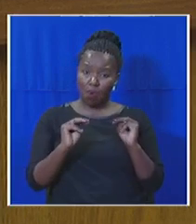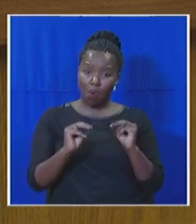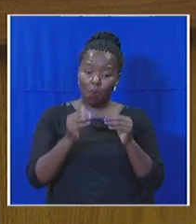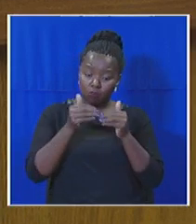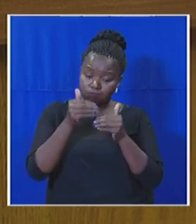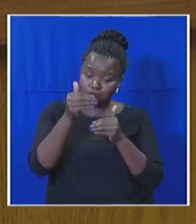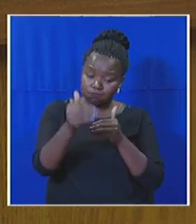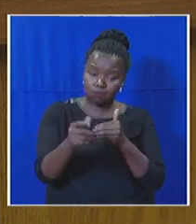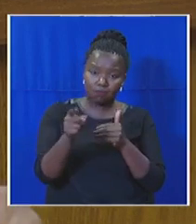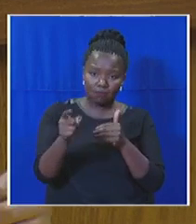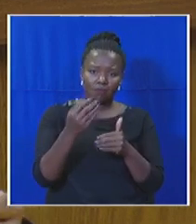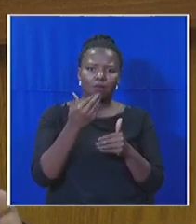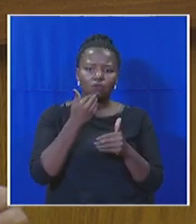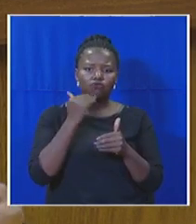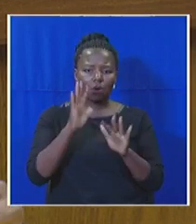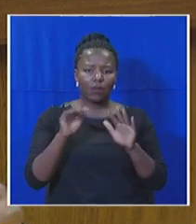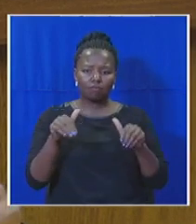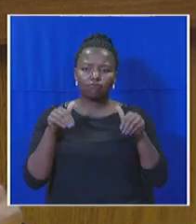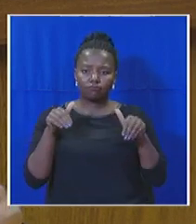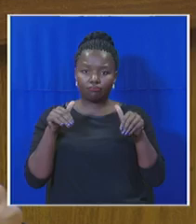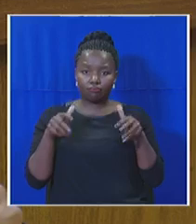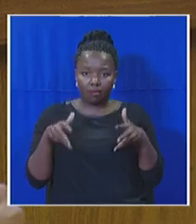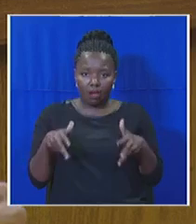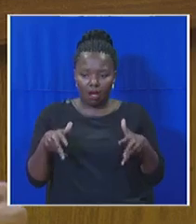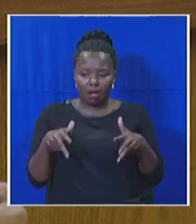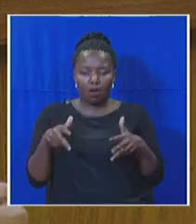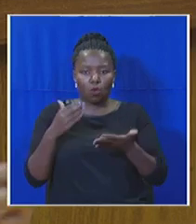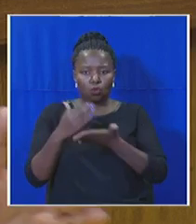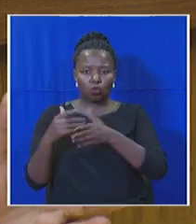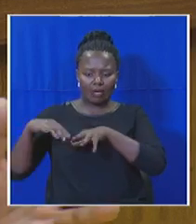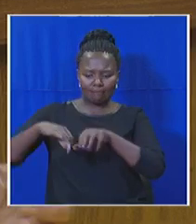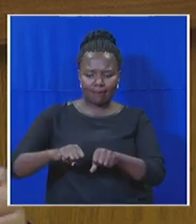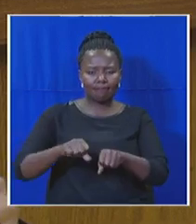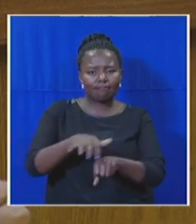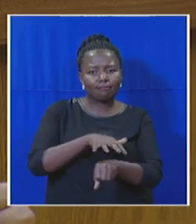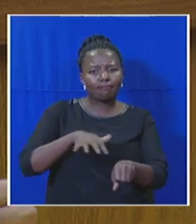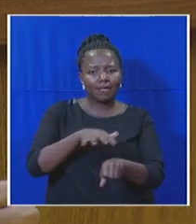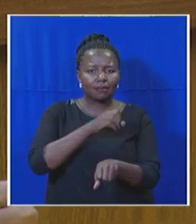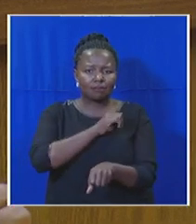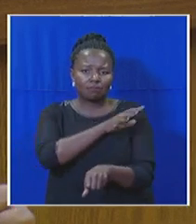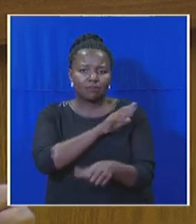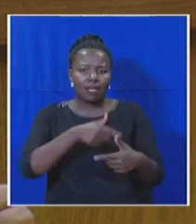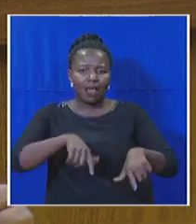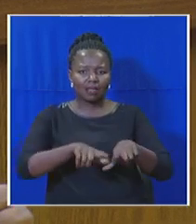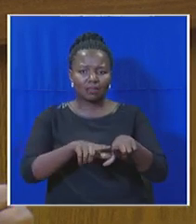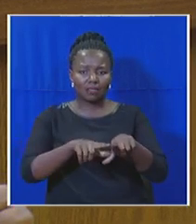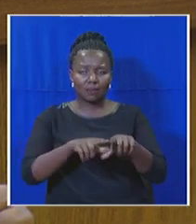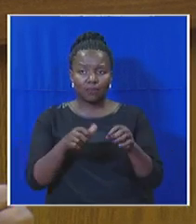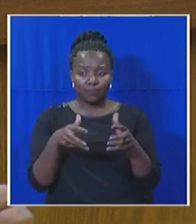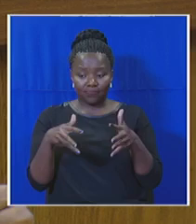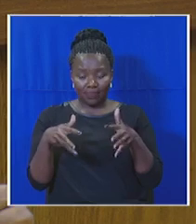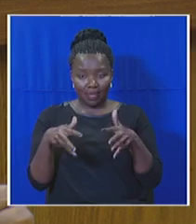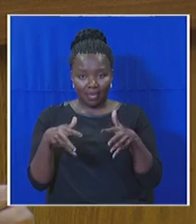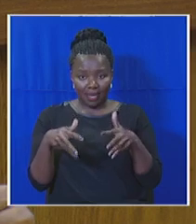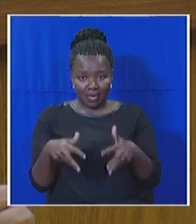will retreat from where it is, occupying the Palestinian land. That's why we are saying